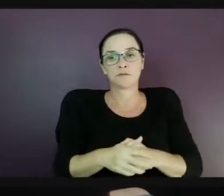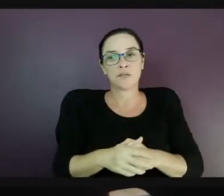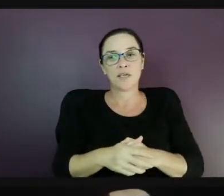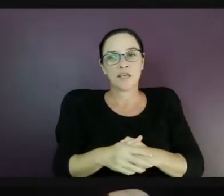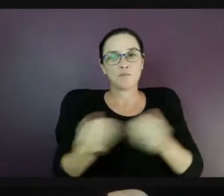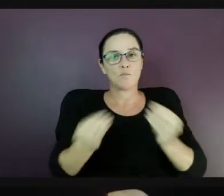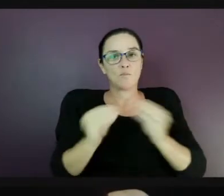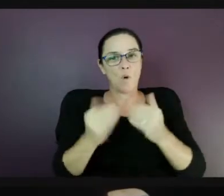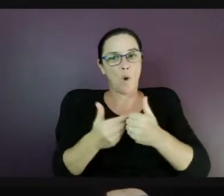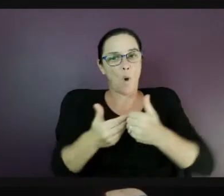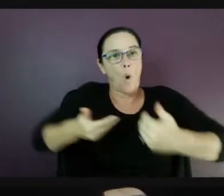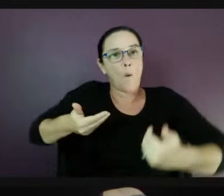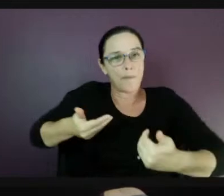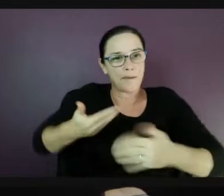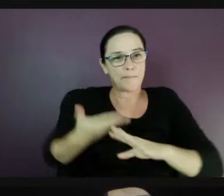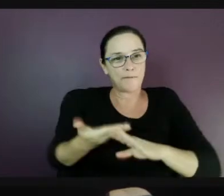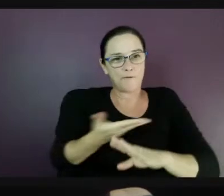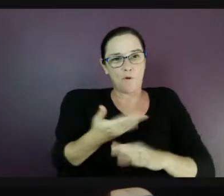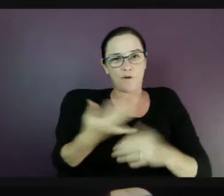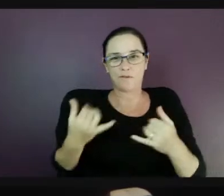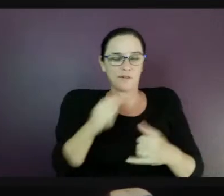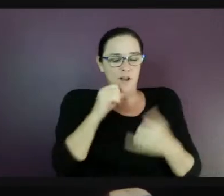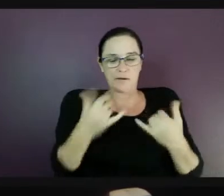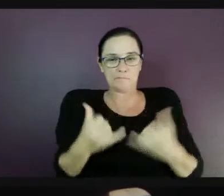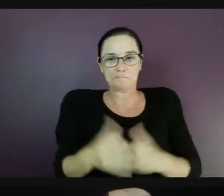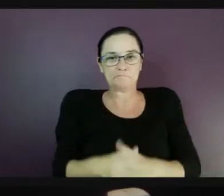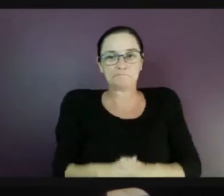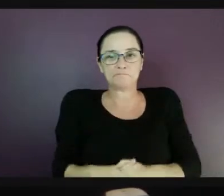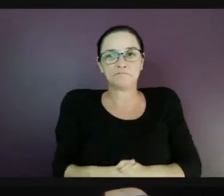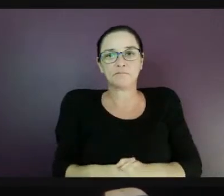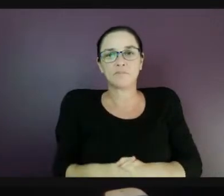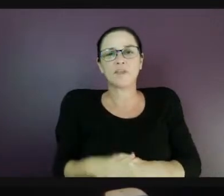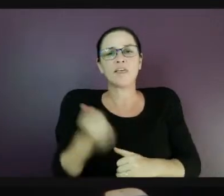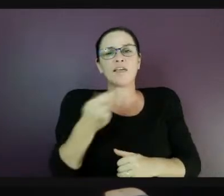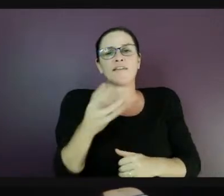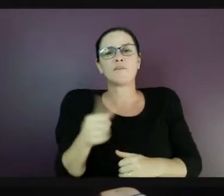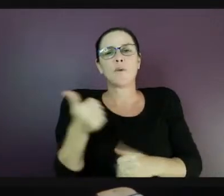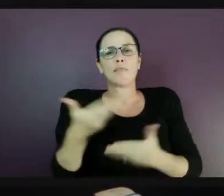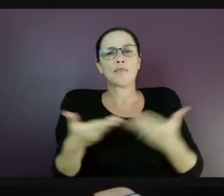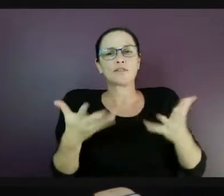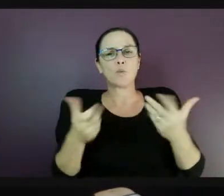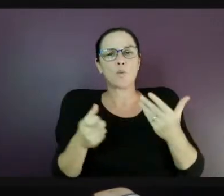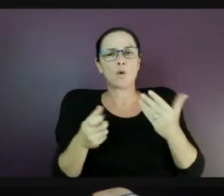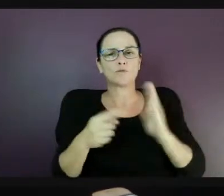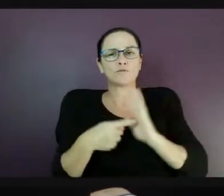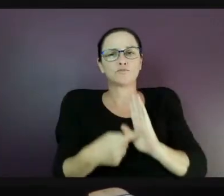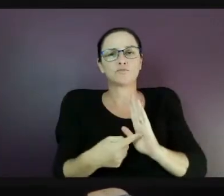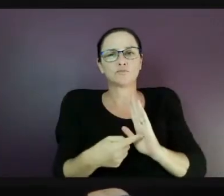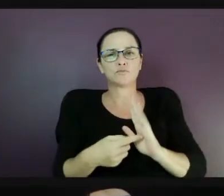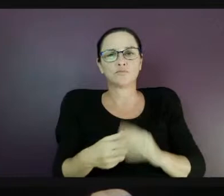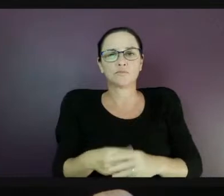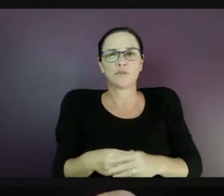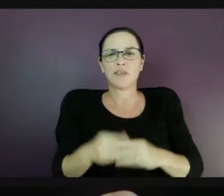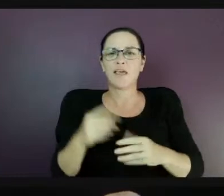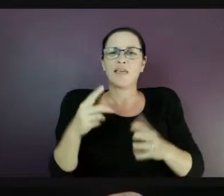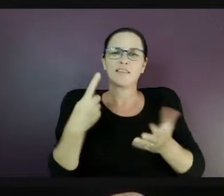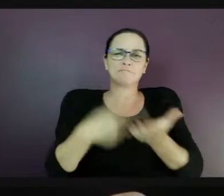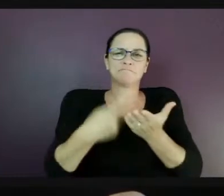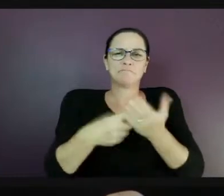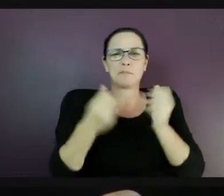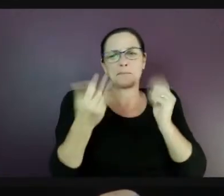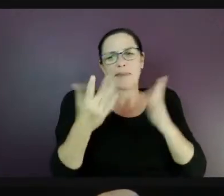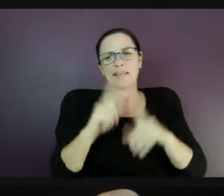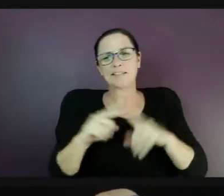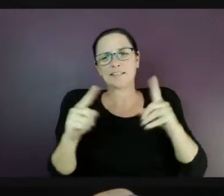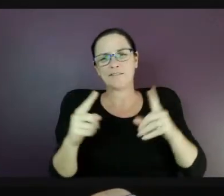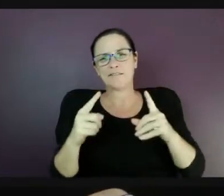there. I'll scroll this back up because there's a couple other things I wanted to point out. This goes through lots of different eruptions. But here